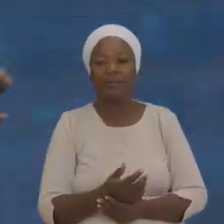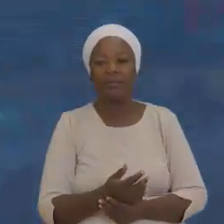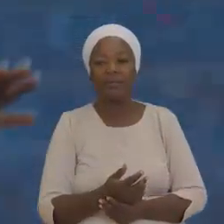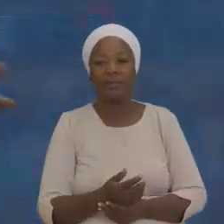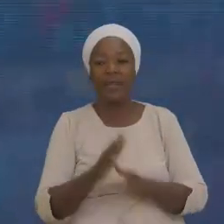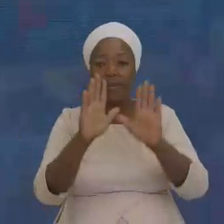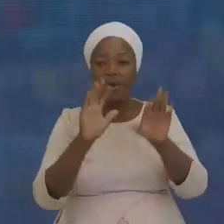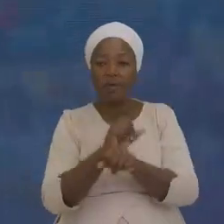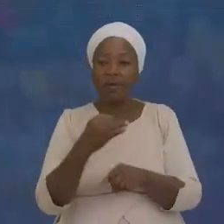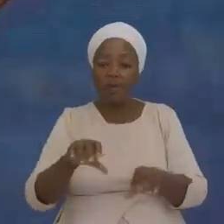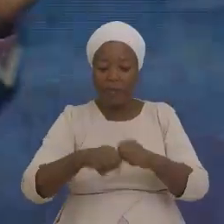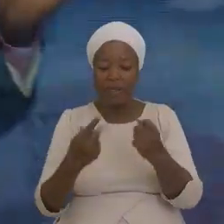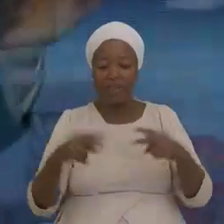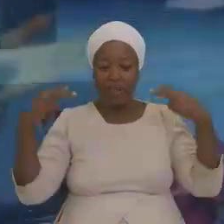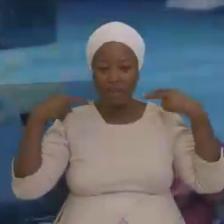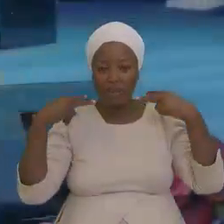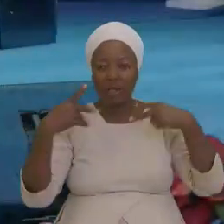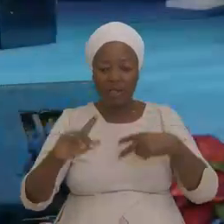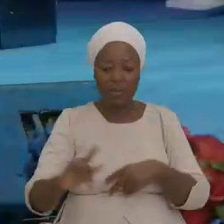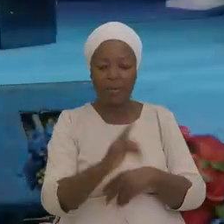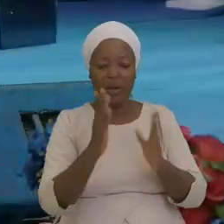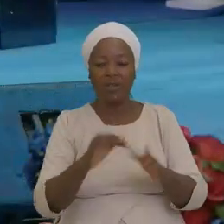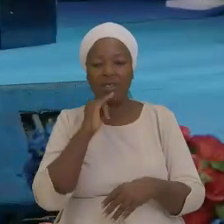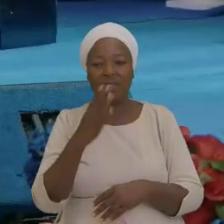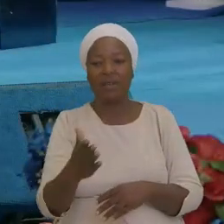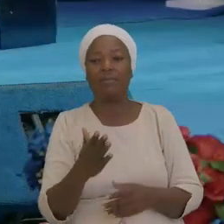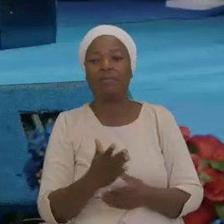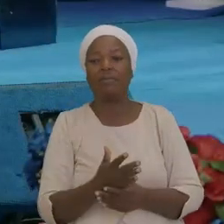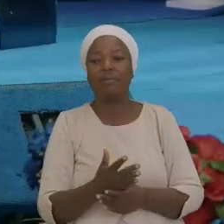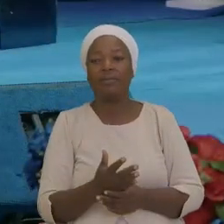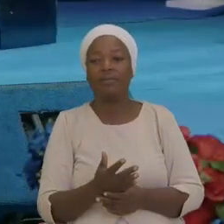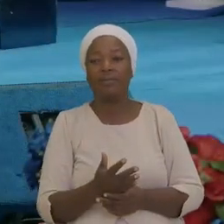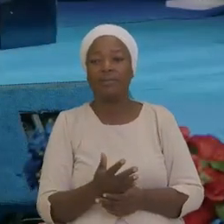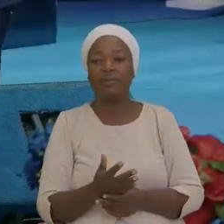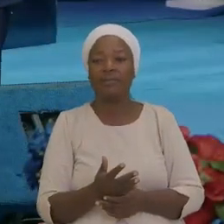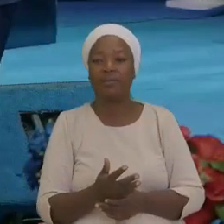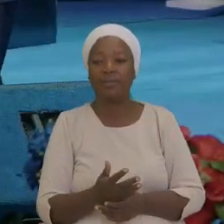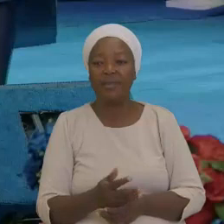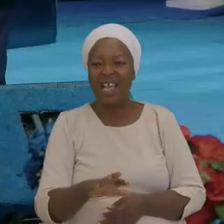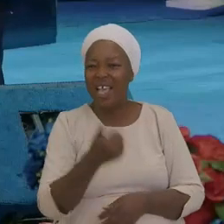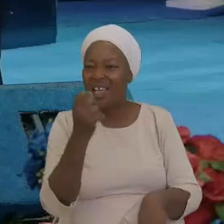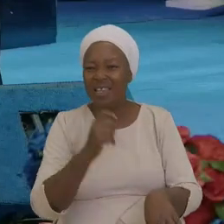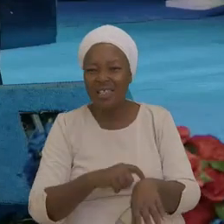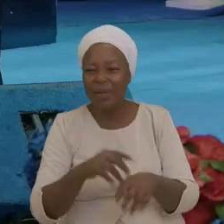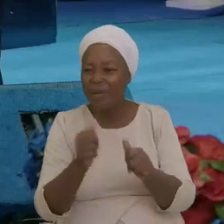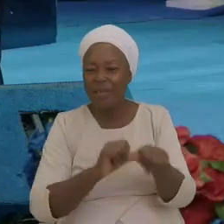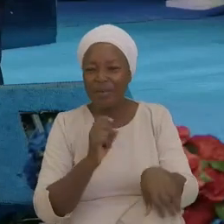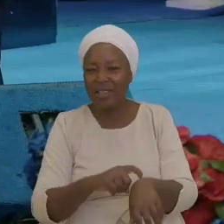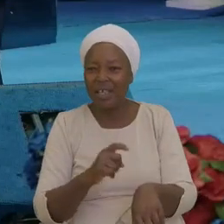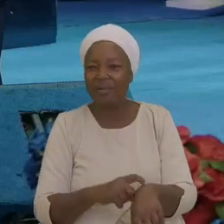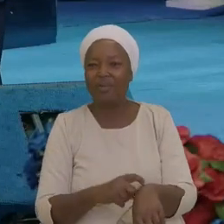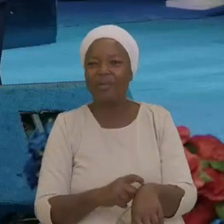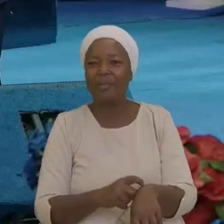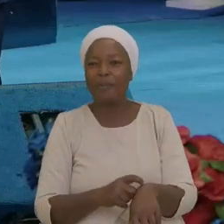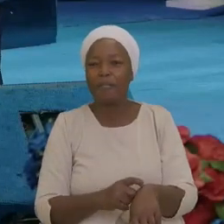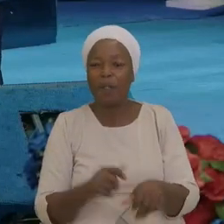Miracle of breaking the yoke, the pilot is there. Anytime, every time,